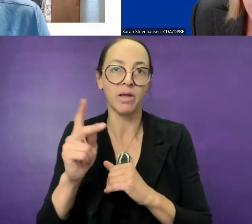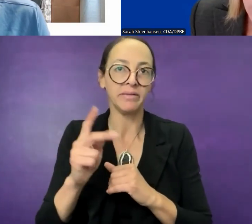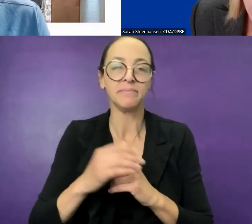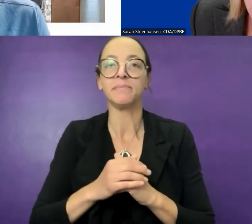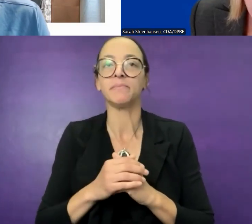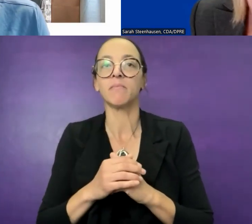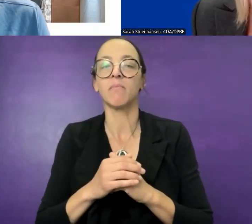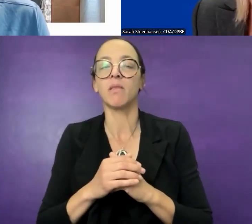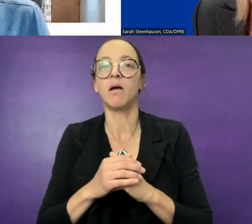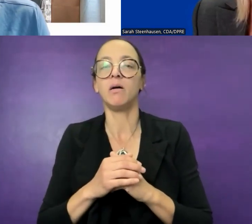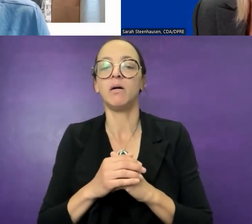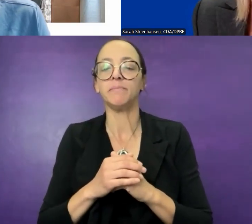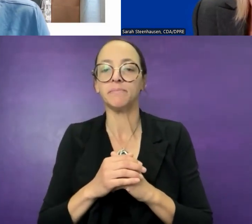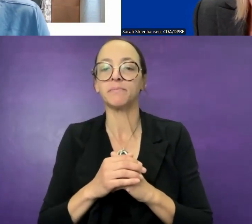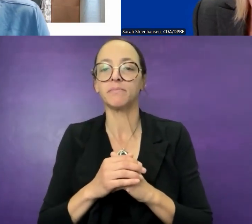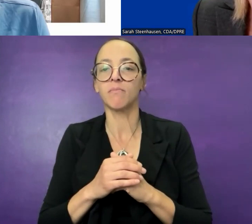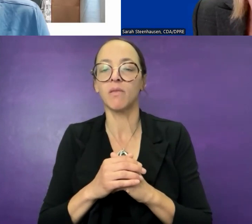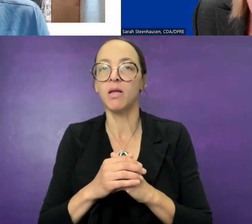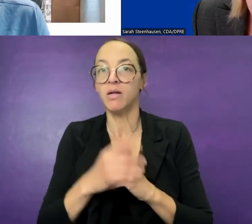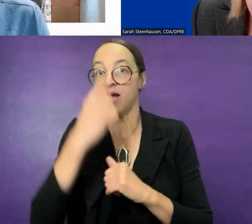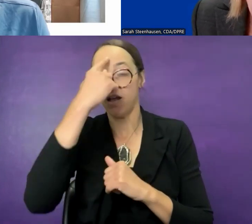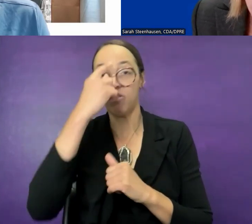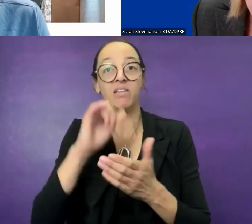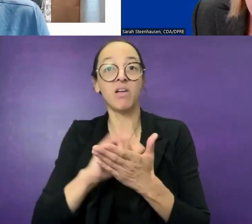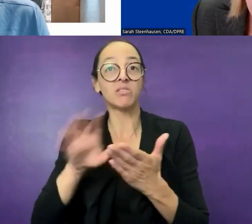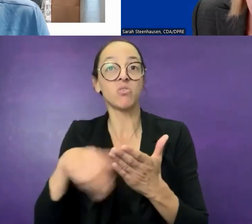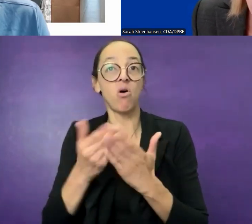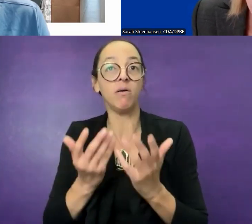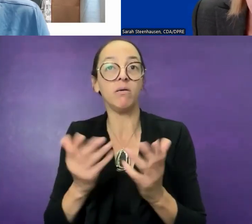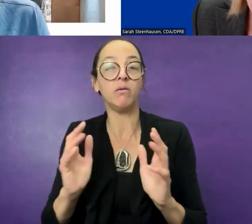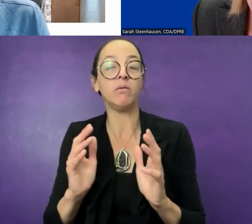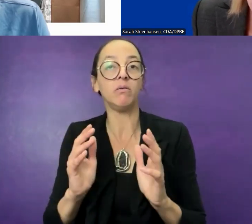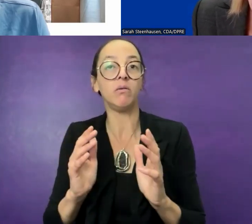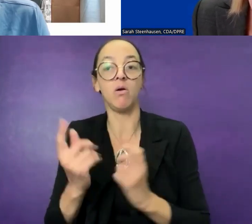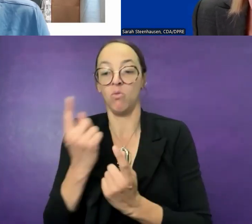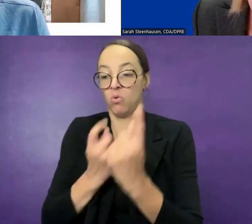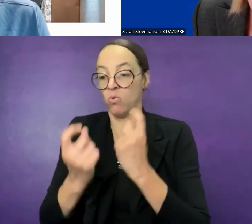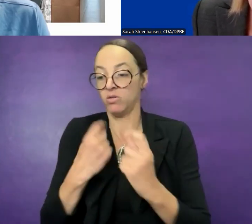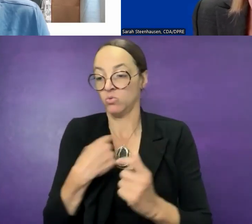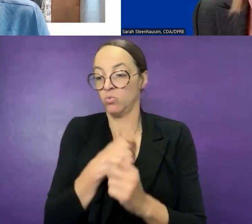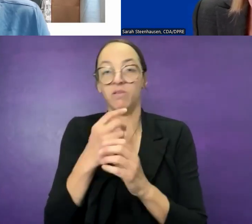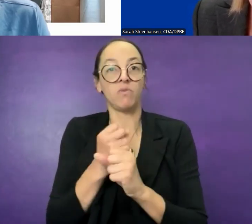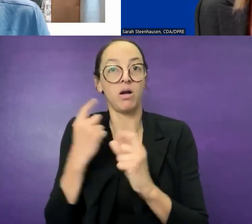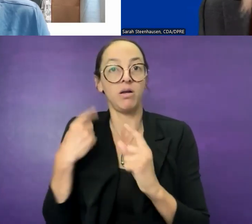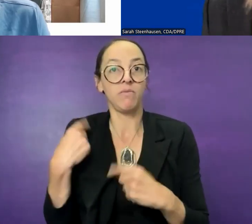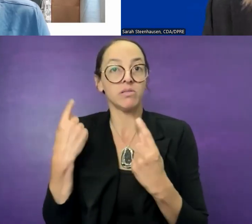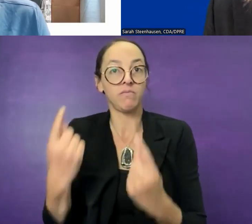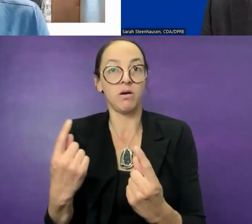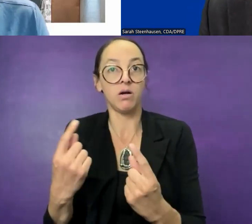Oh, I think those are all the questions that we have gotten thus far.